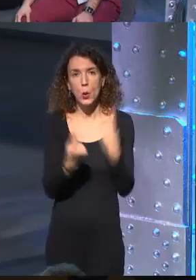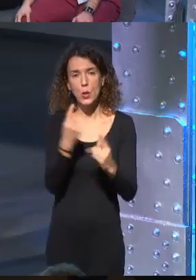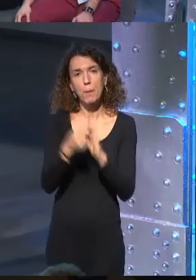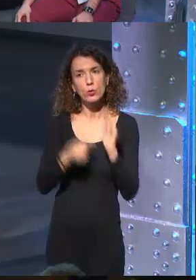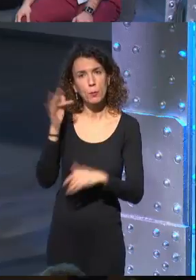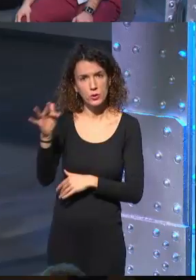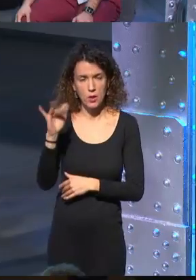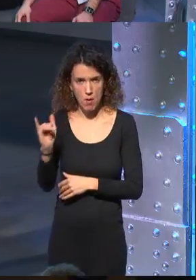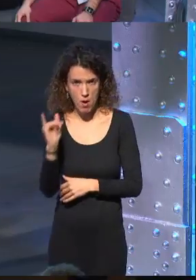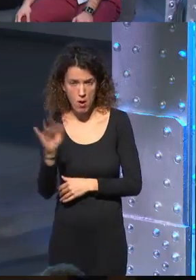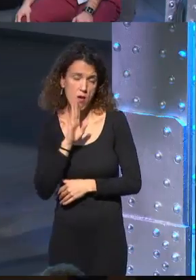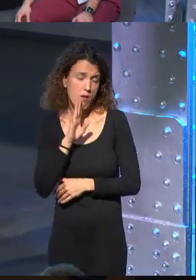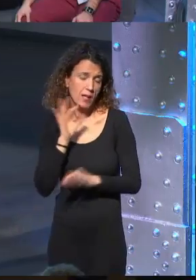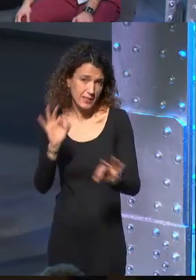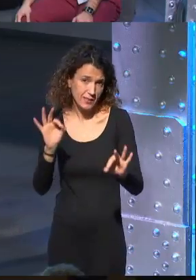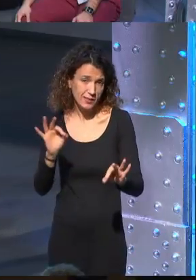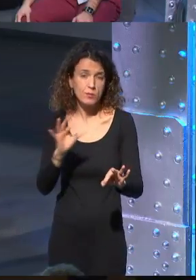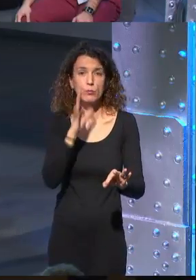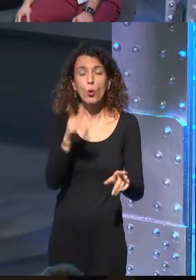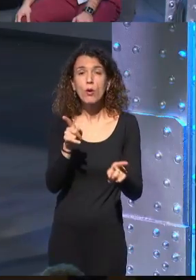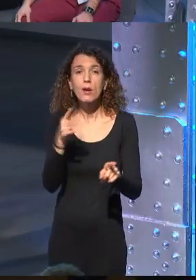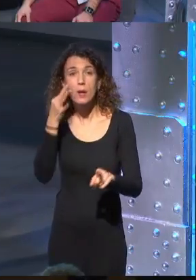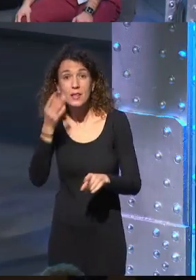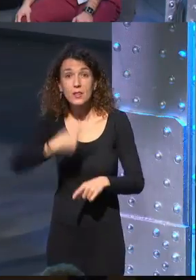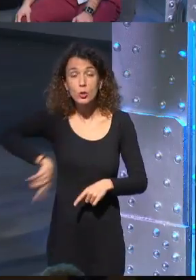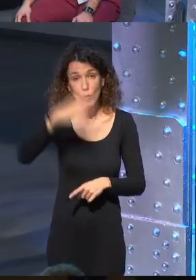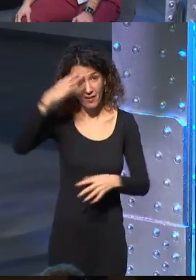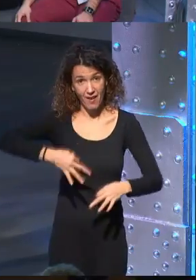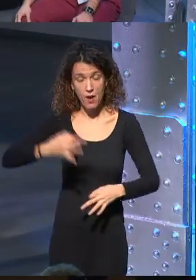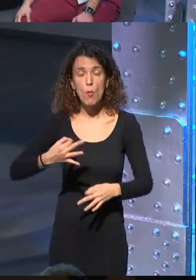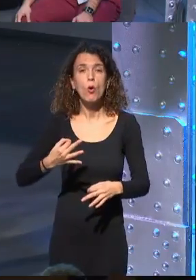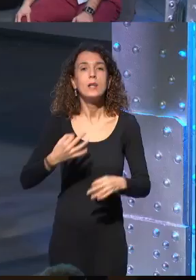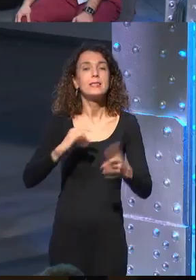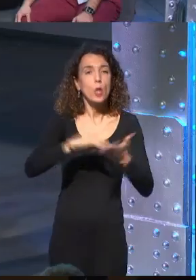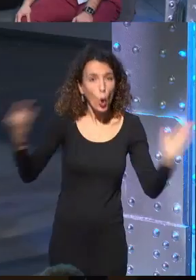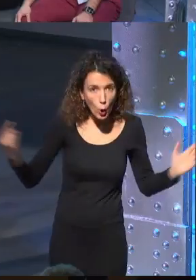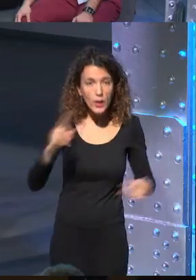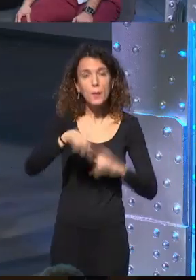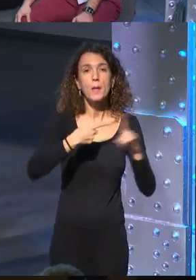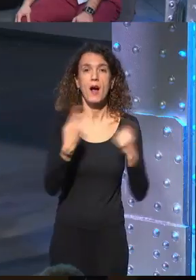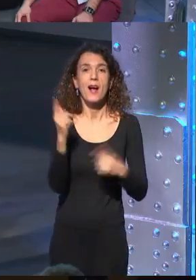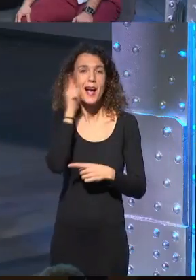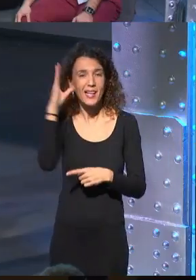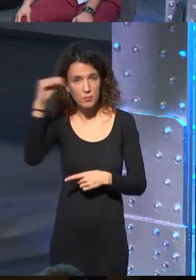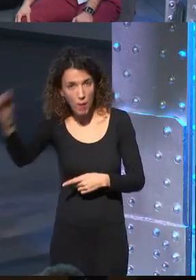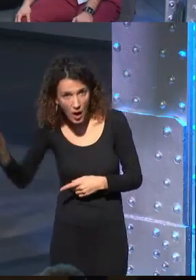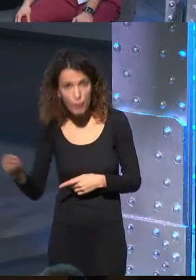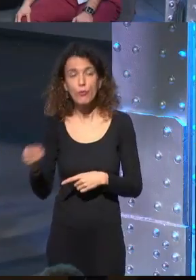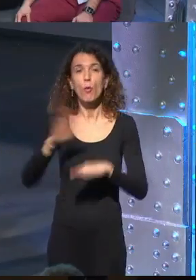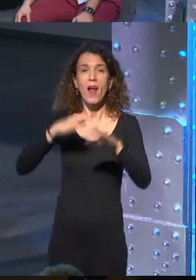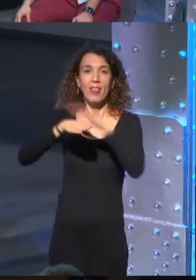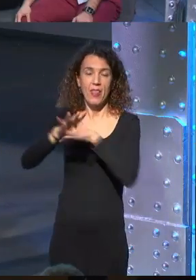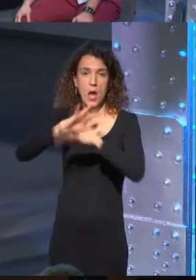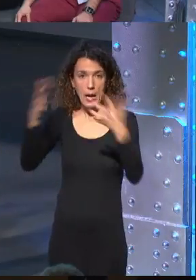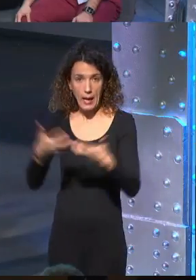think that we have contributed some positive things during the panel. All the people that are here believe